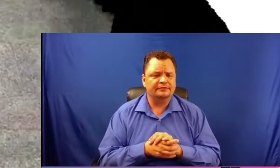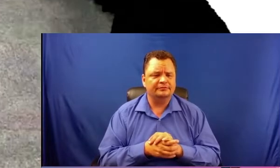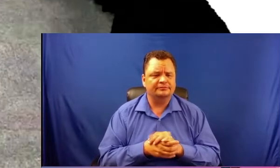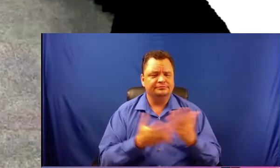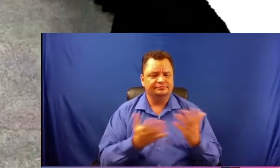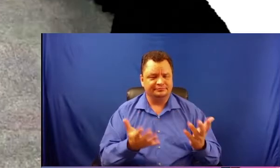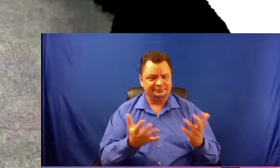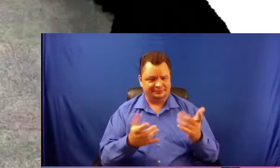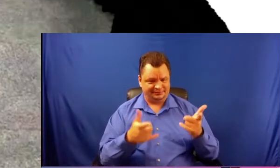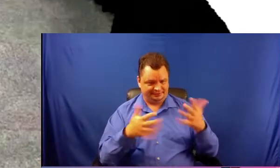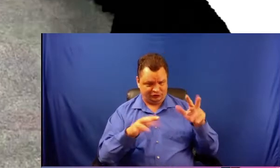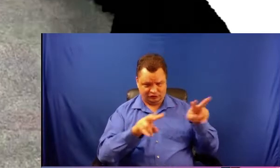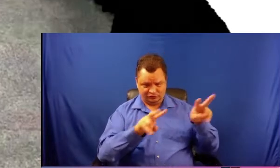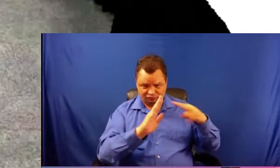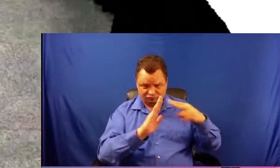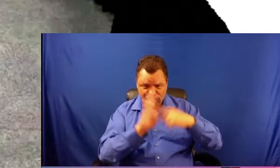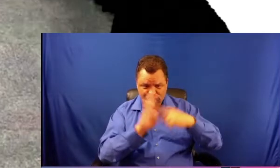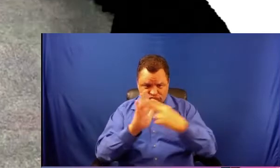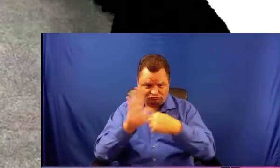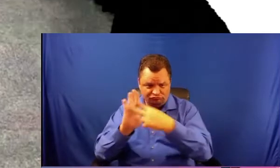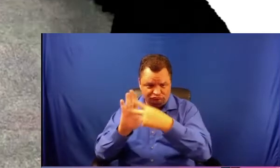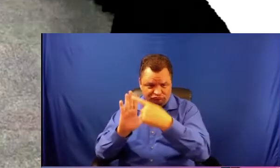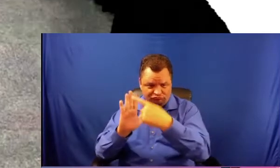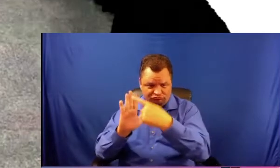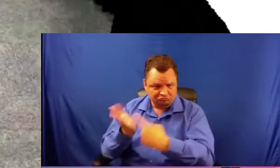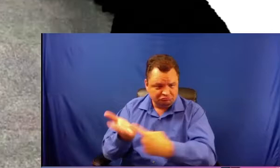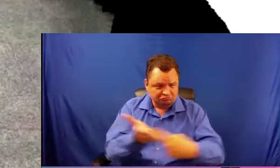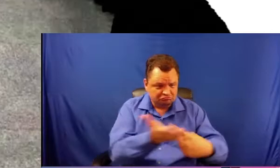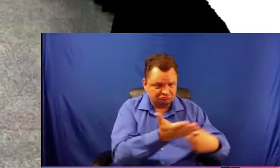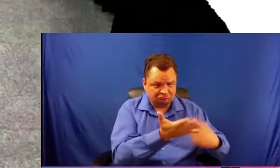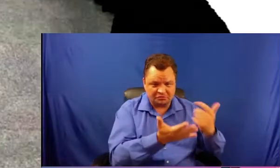discussion, questions? Lori's here on the line.